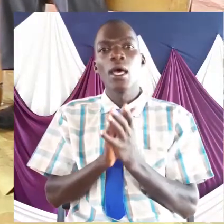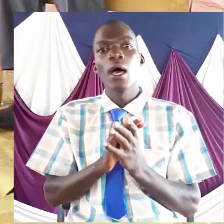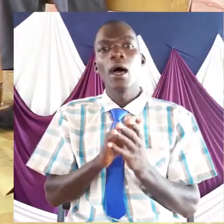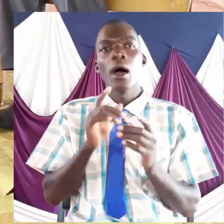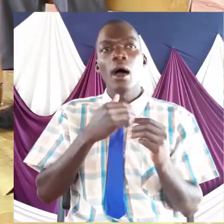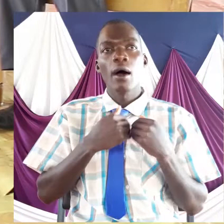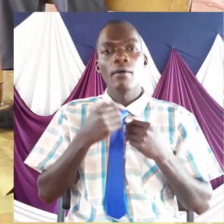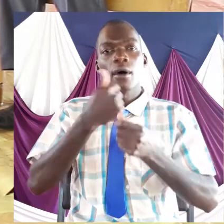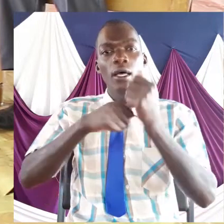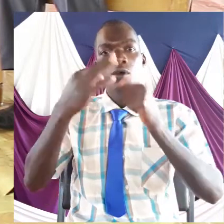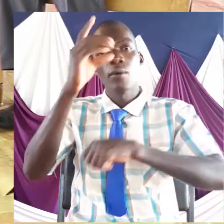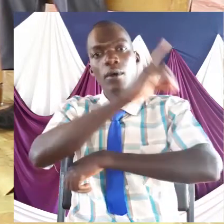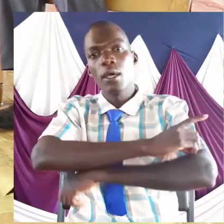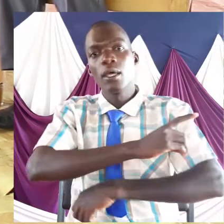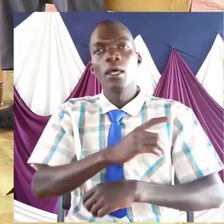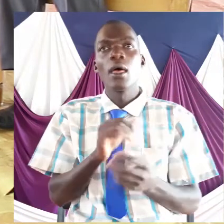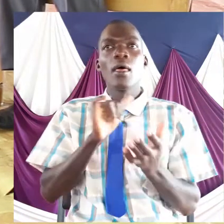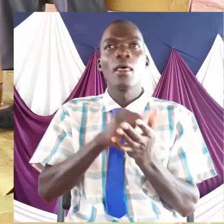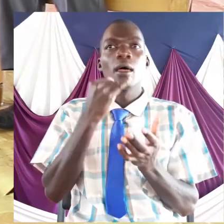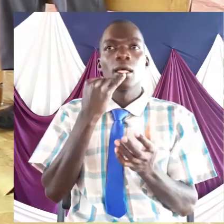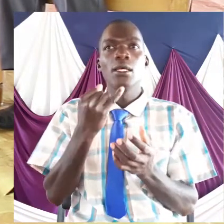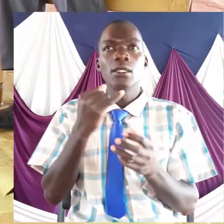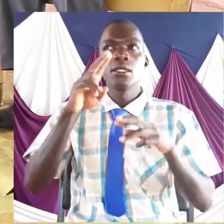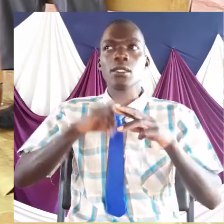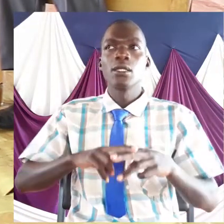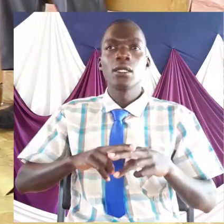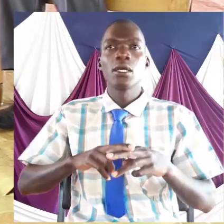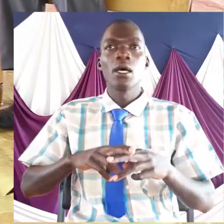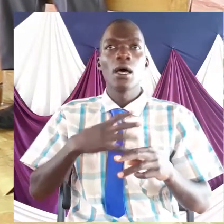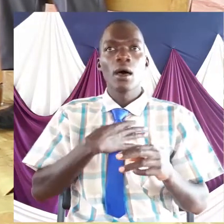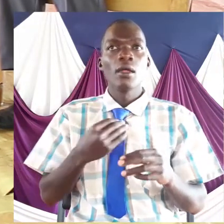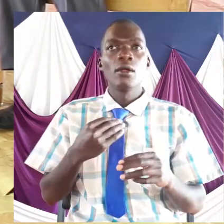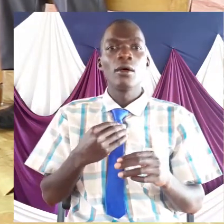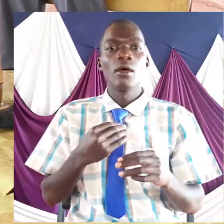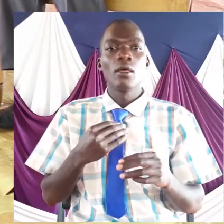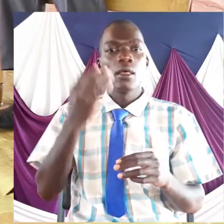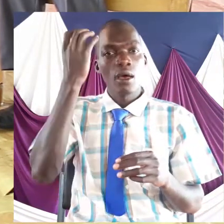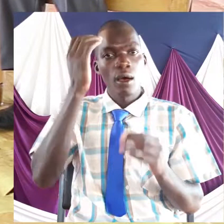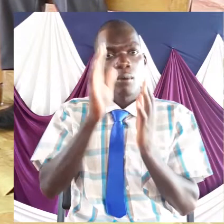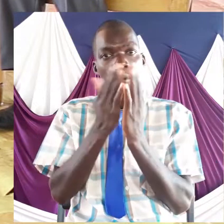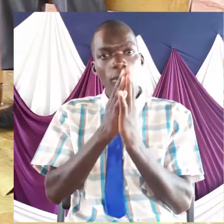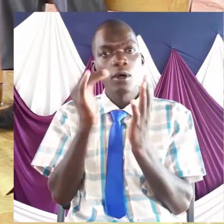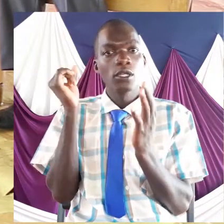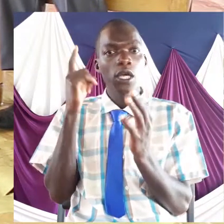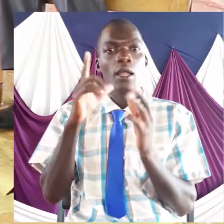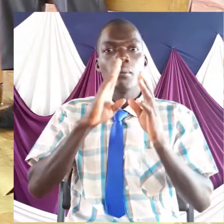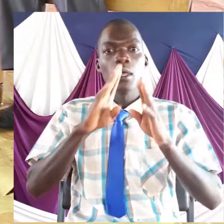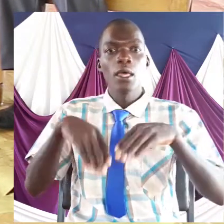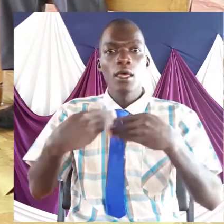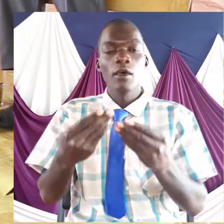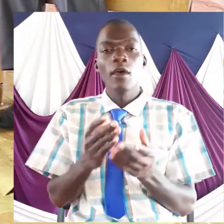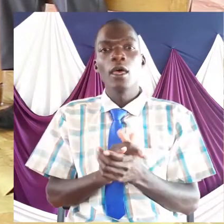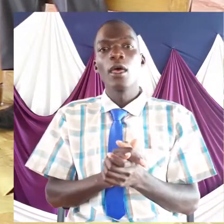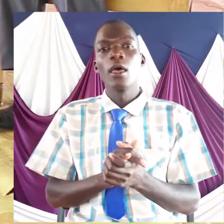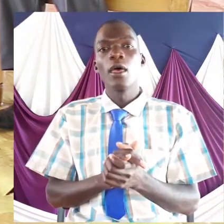the Ancient of Days that is seated and the books are being opened. Yes. Then in the process,